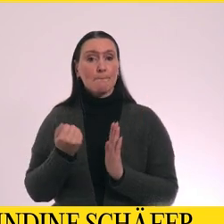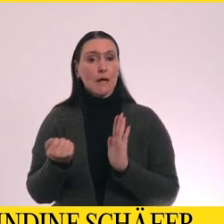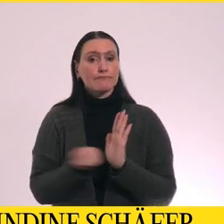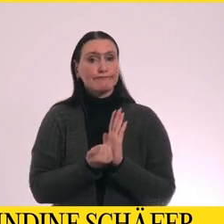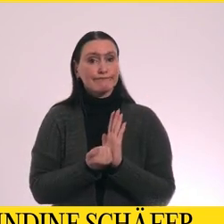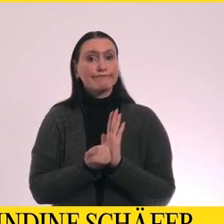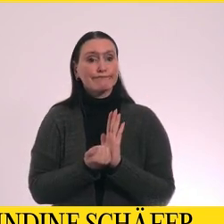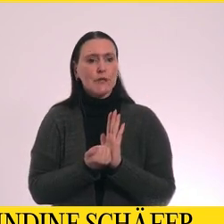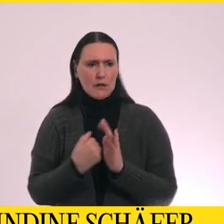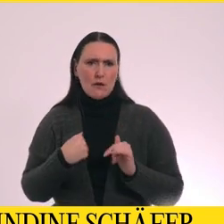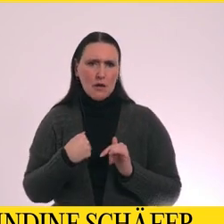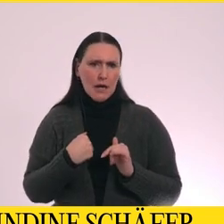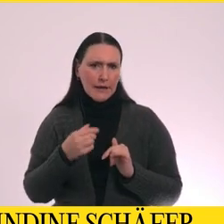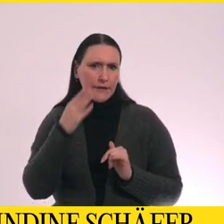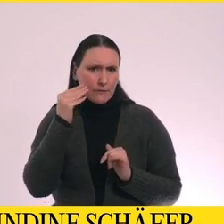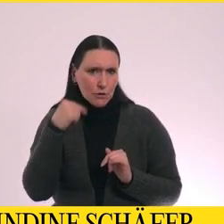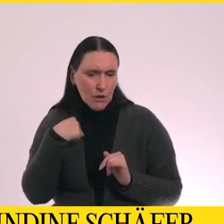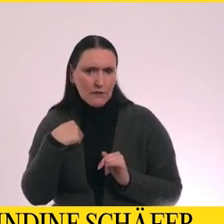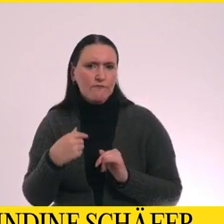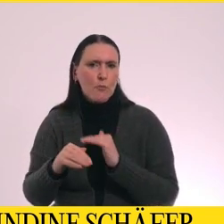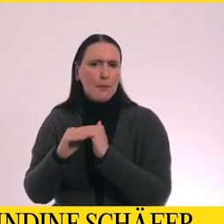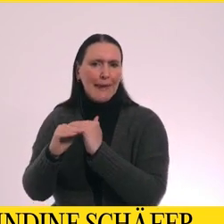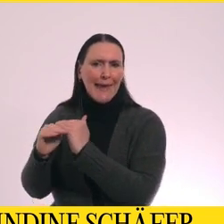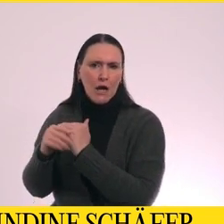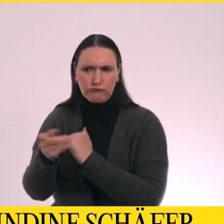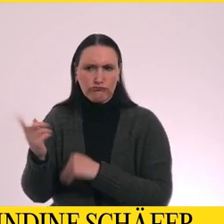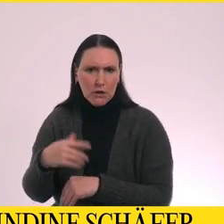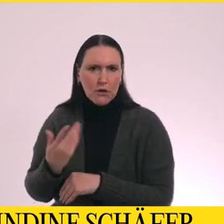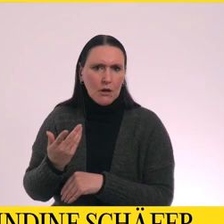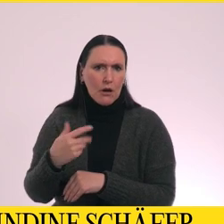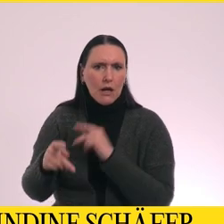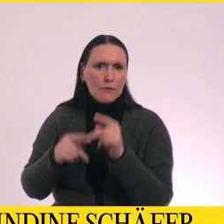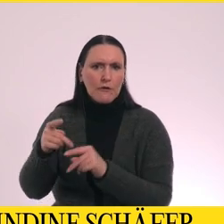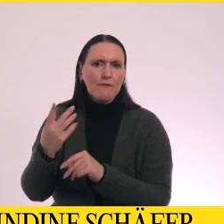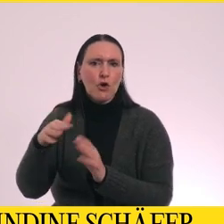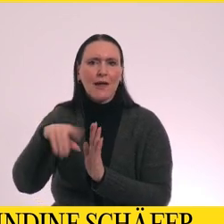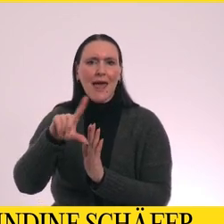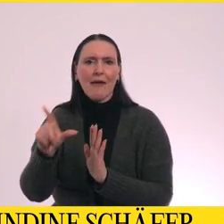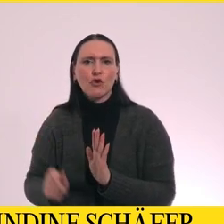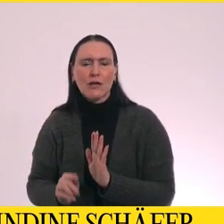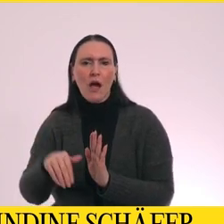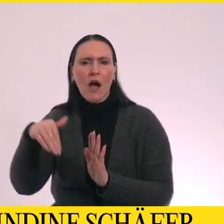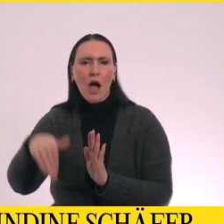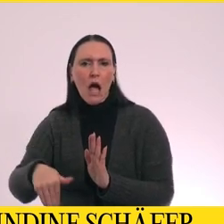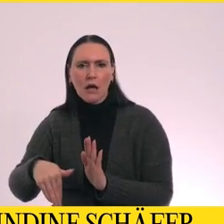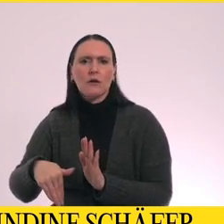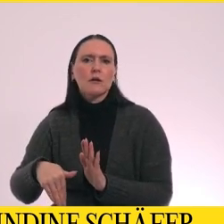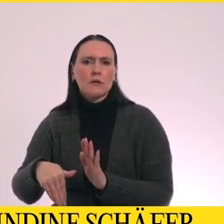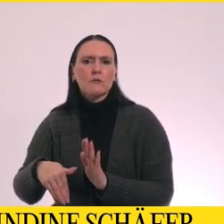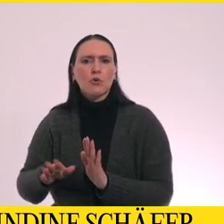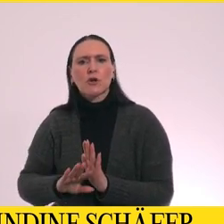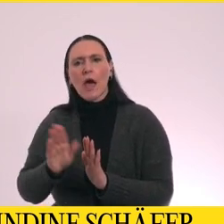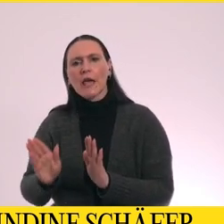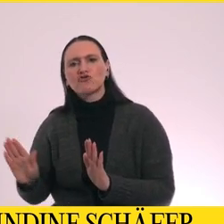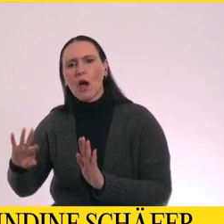that from experience from my peers and from the people who, like, travel from Northern Africa and Western Asia to come to